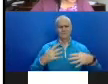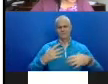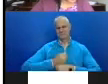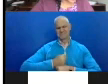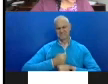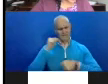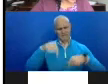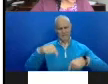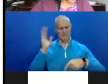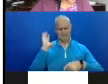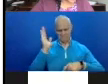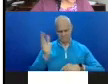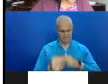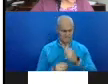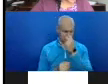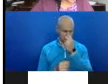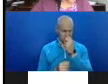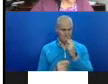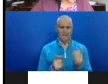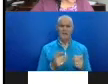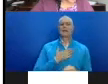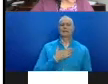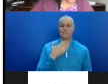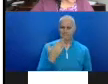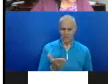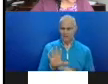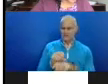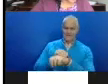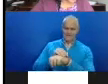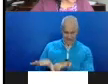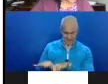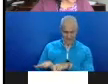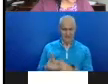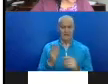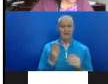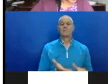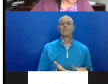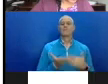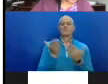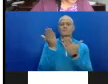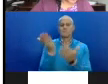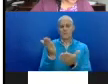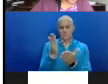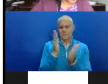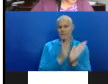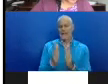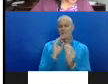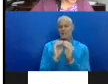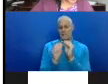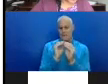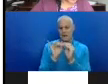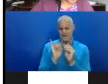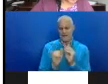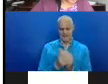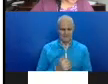that. So acknowledging the effects of the abuse and the proposed plan for repairing the effects. So